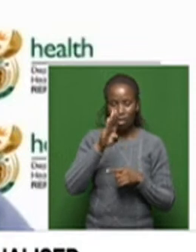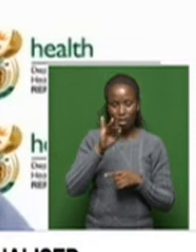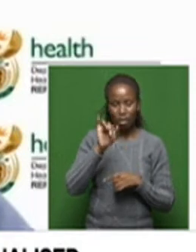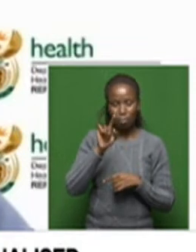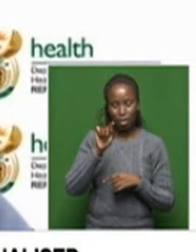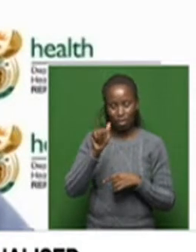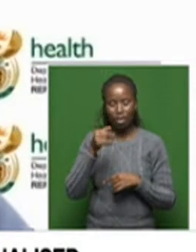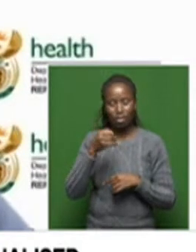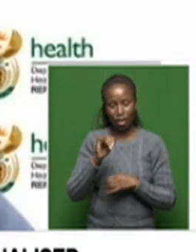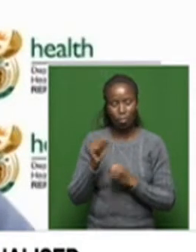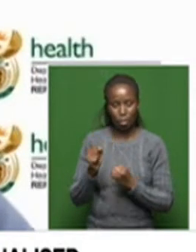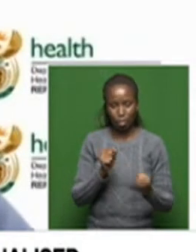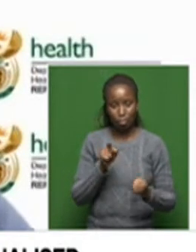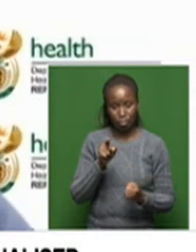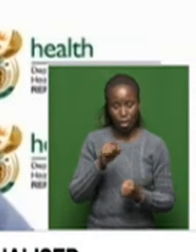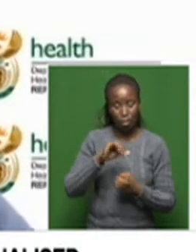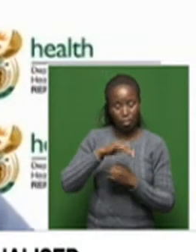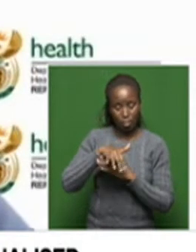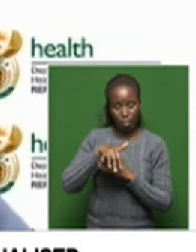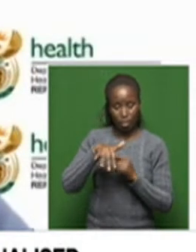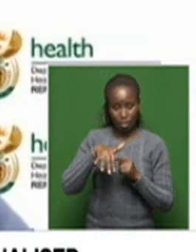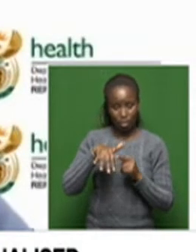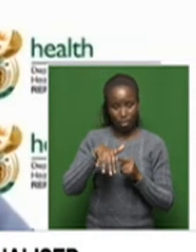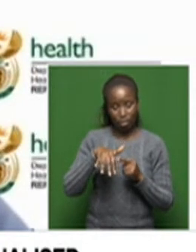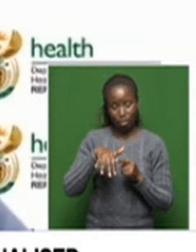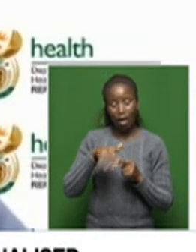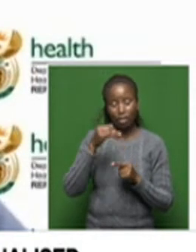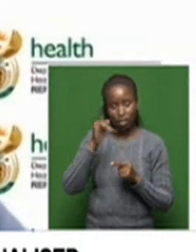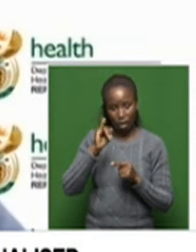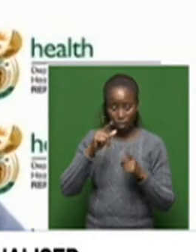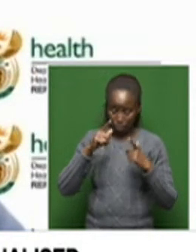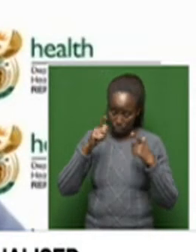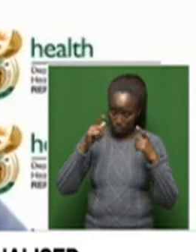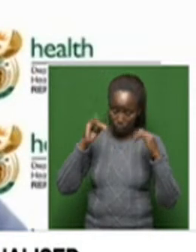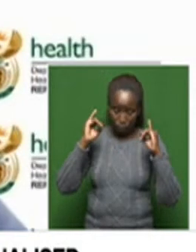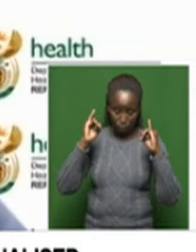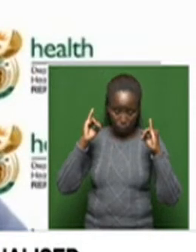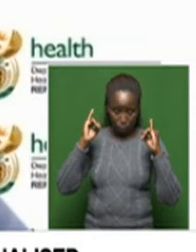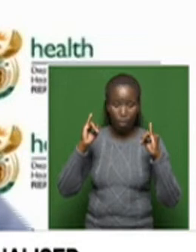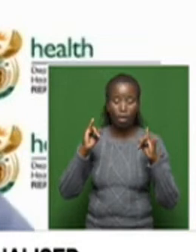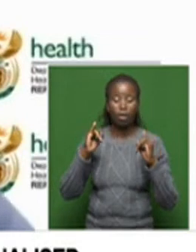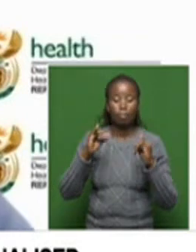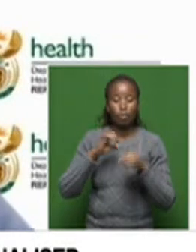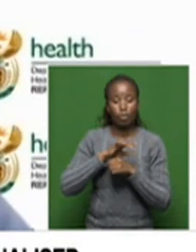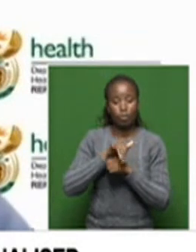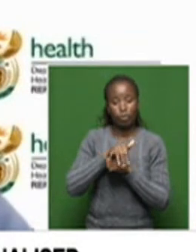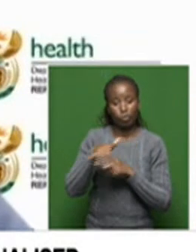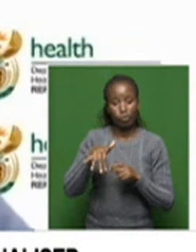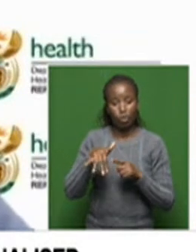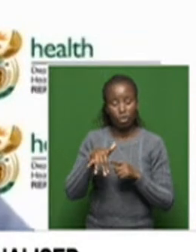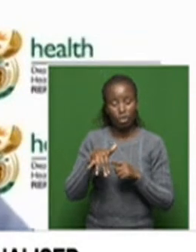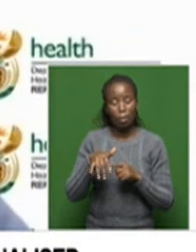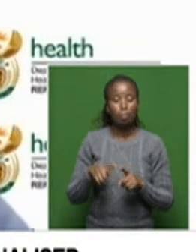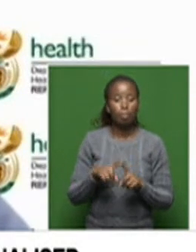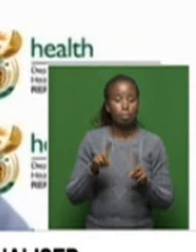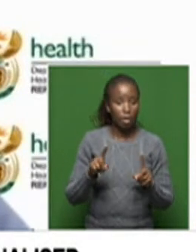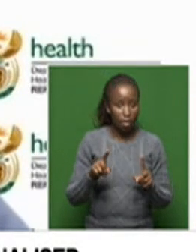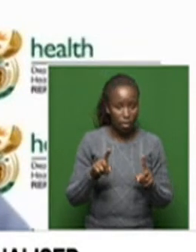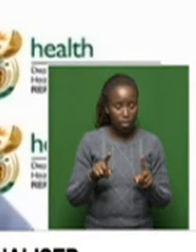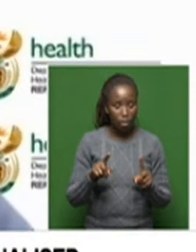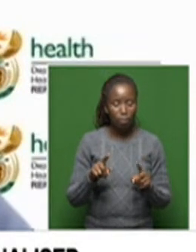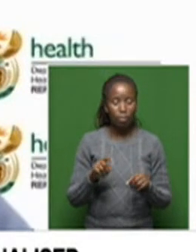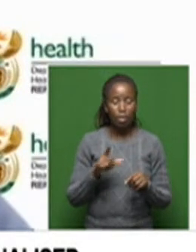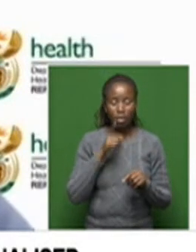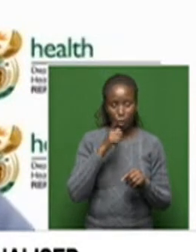discovered here in South Africa. It's still the main dominant variant in the country, but I must mention that the alpha and